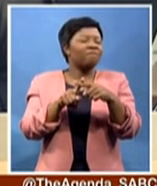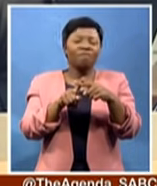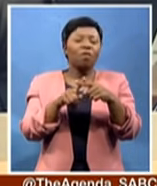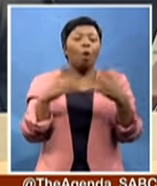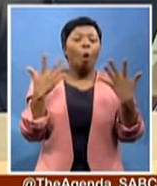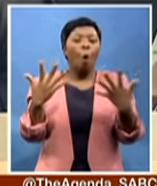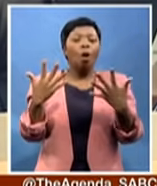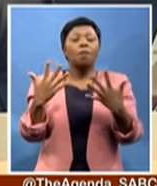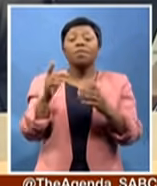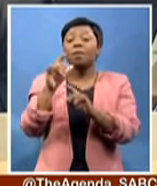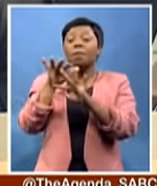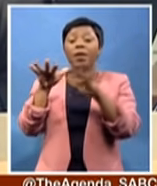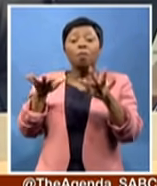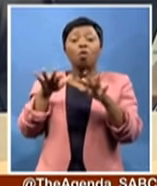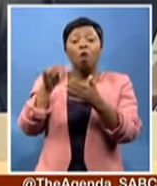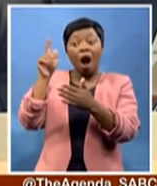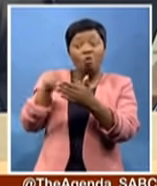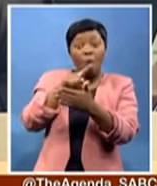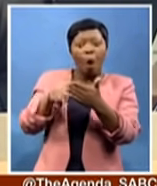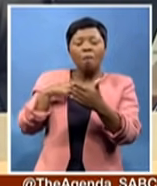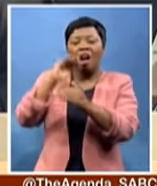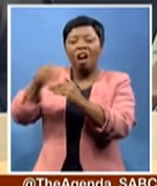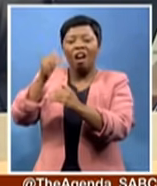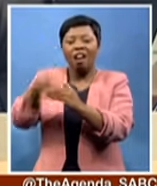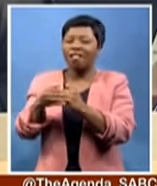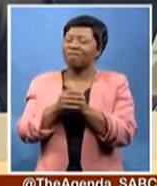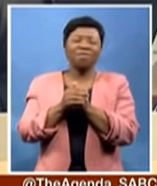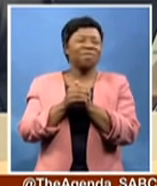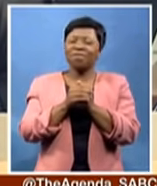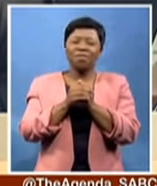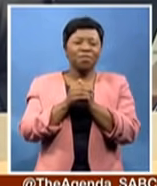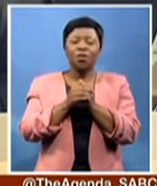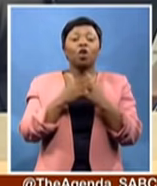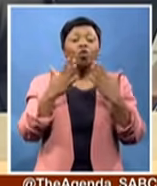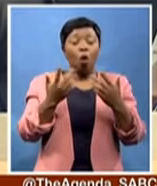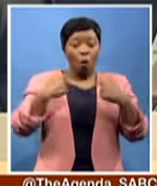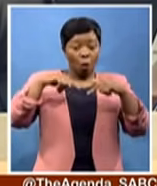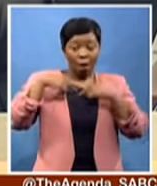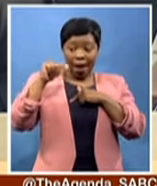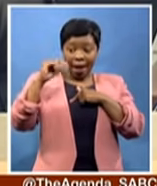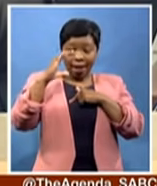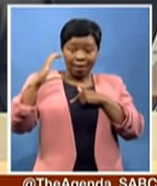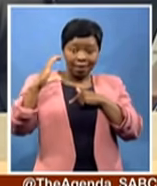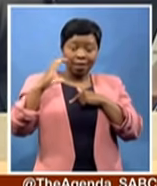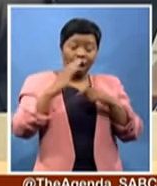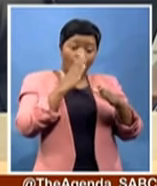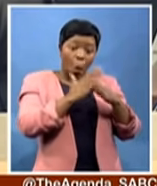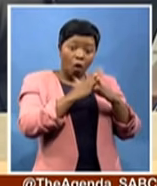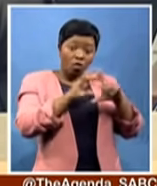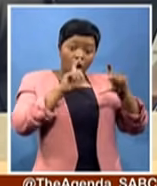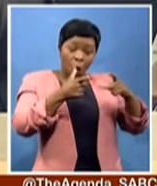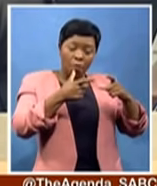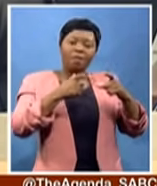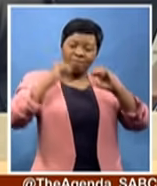The ANC has agreed to not only support the work of the Commission, but to assist the Commission in every